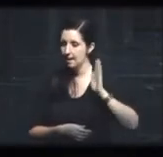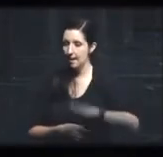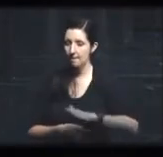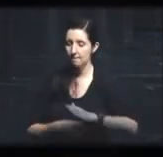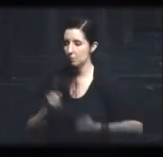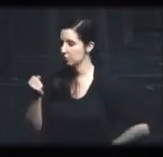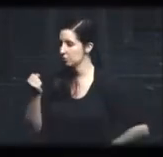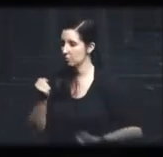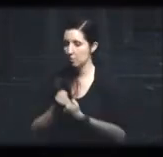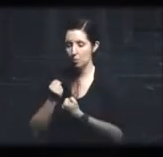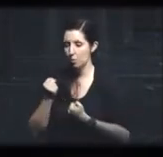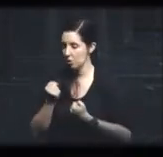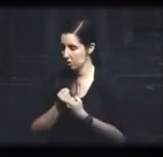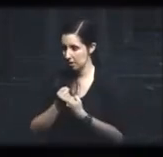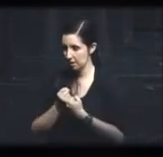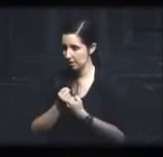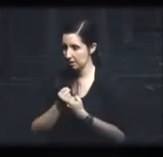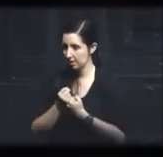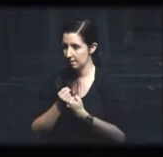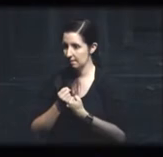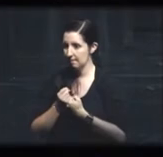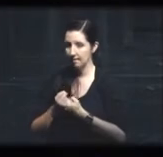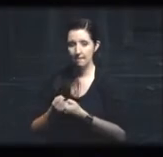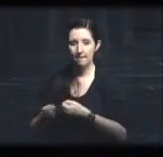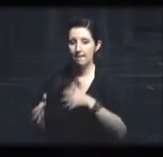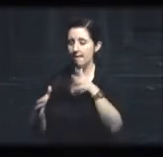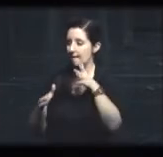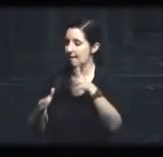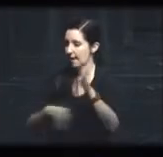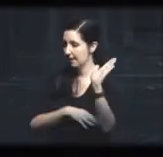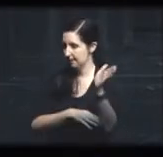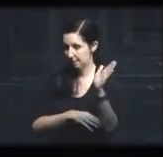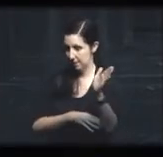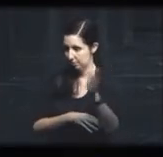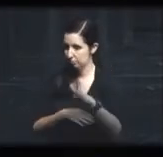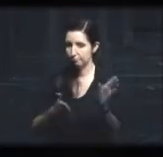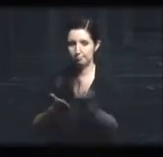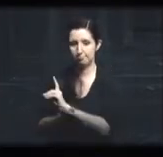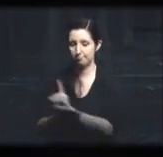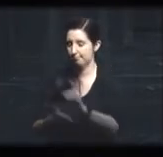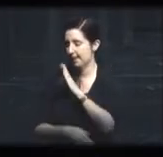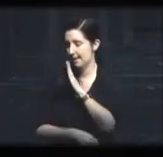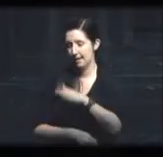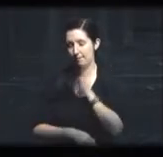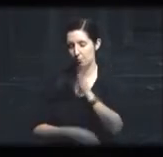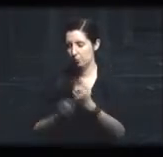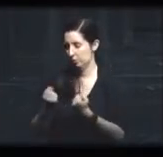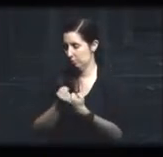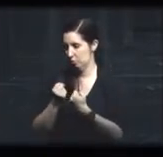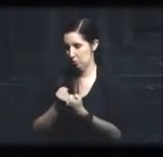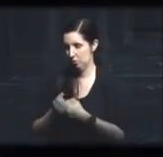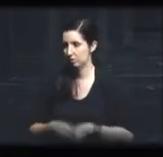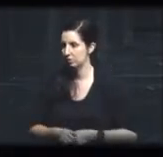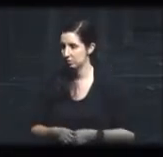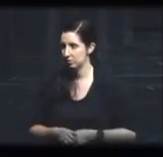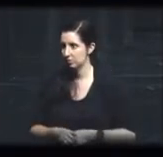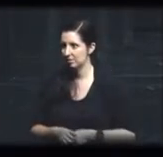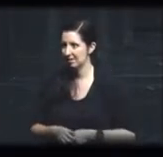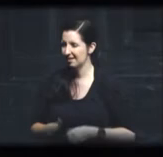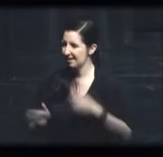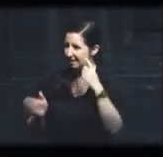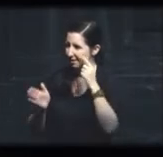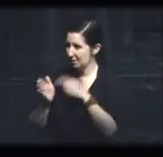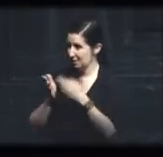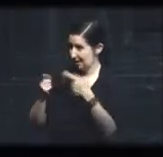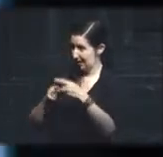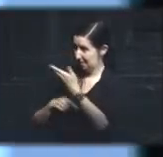support, hate speech. What we saw there in the hate speech